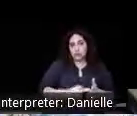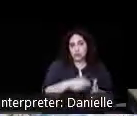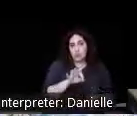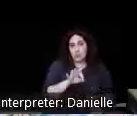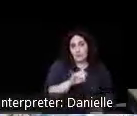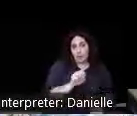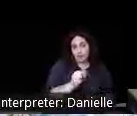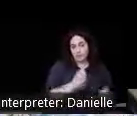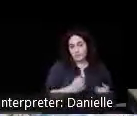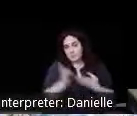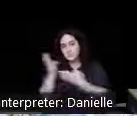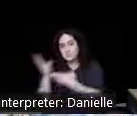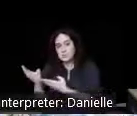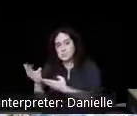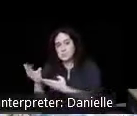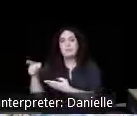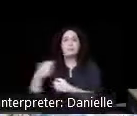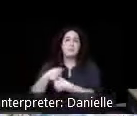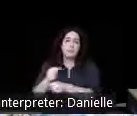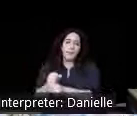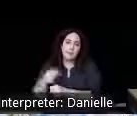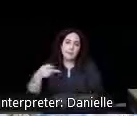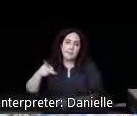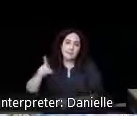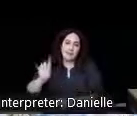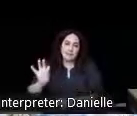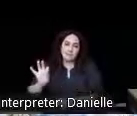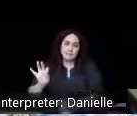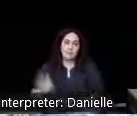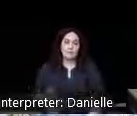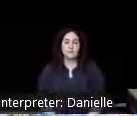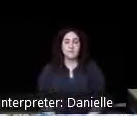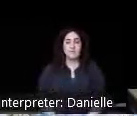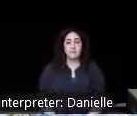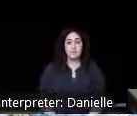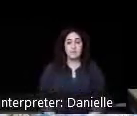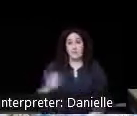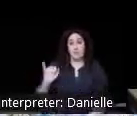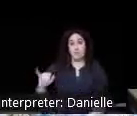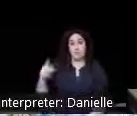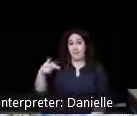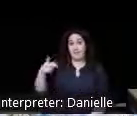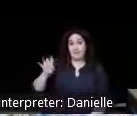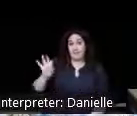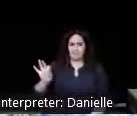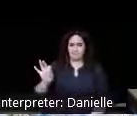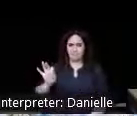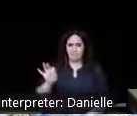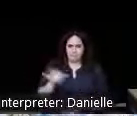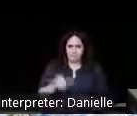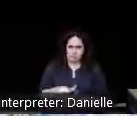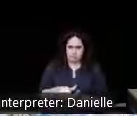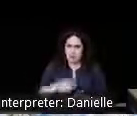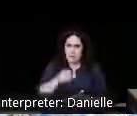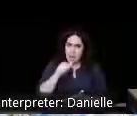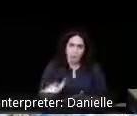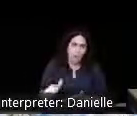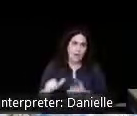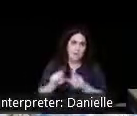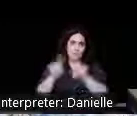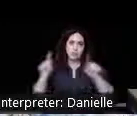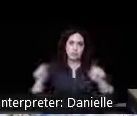generate a PDF on their end, and that compiled PDF is not accessible for screen readers.